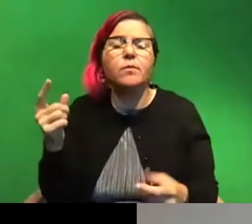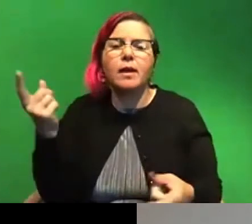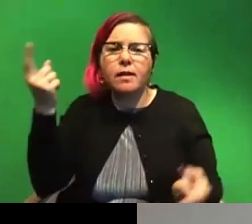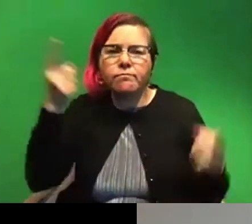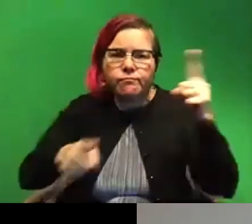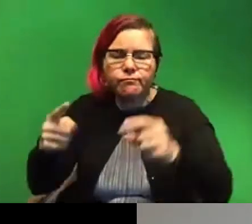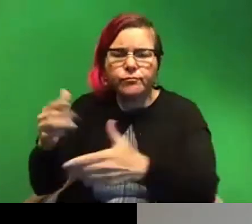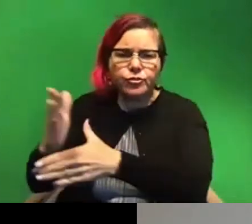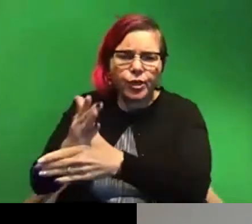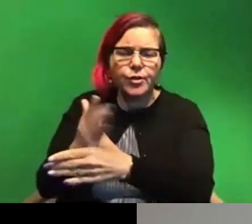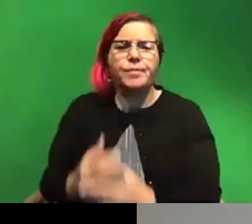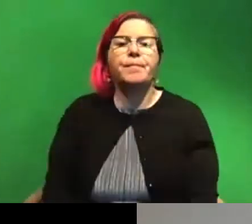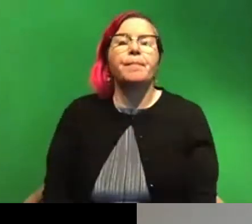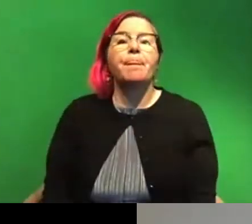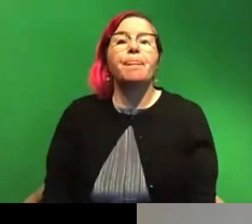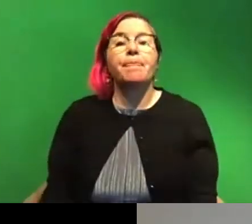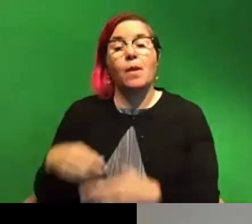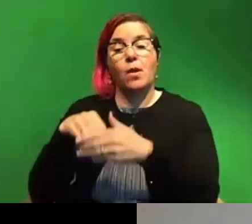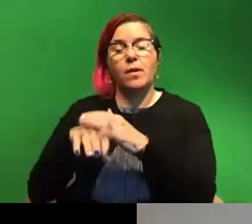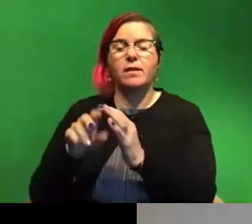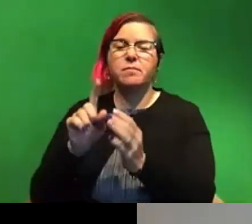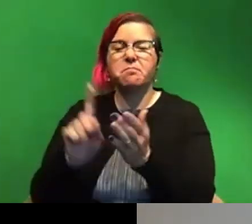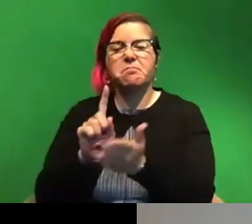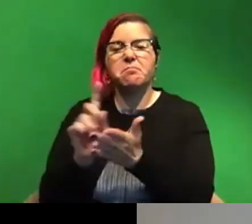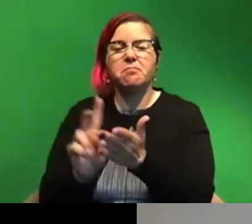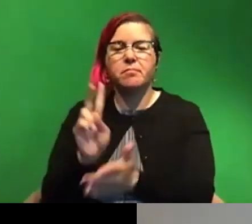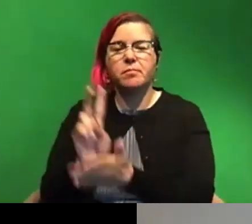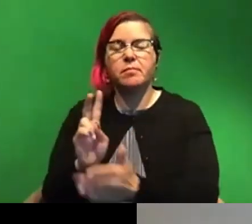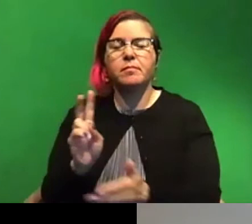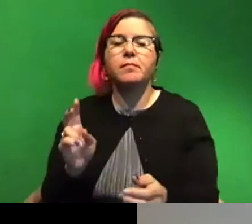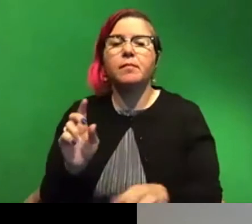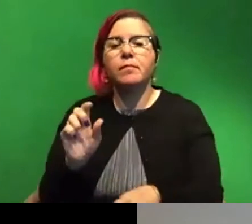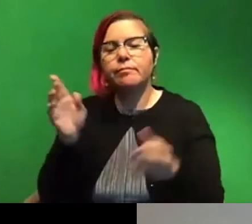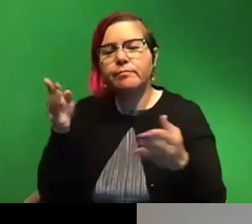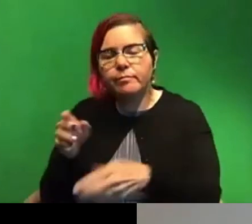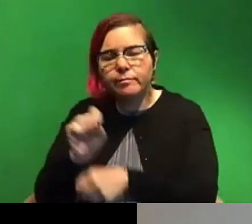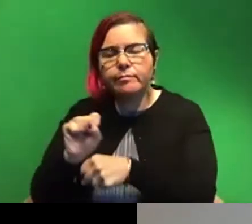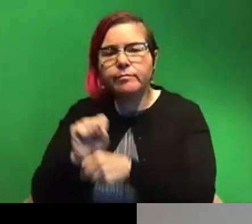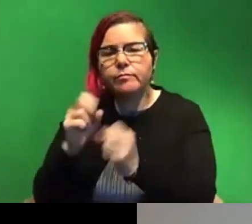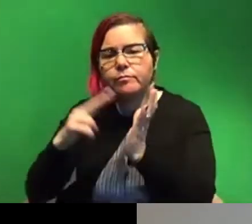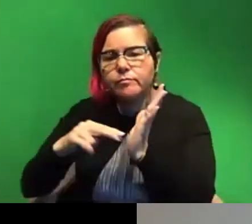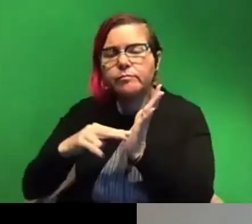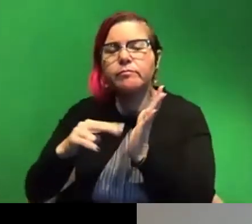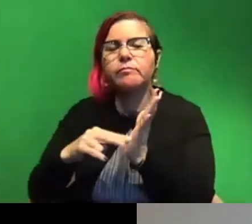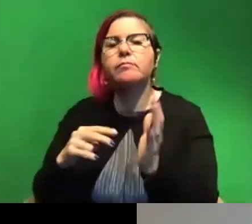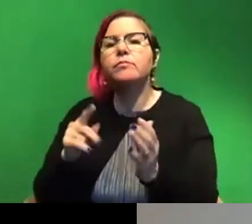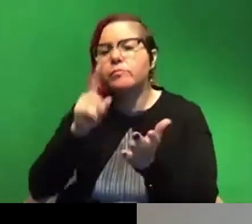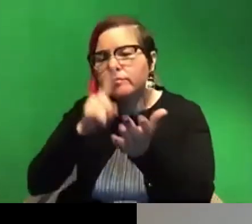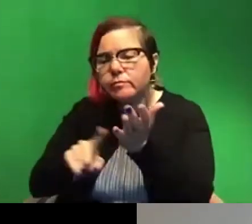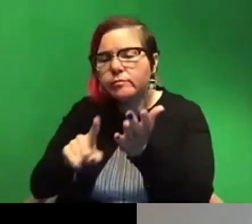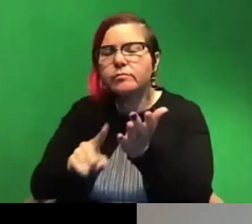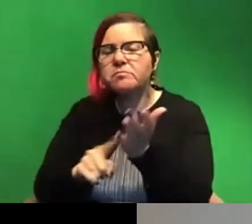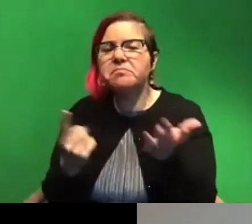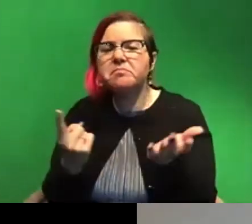share. So I go in for the first couple of hours of my day. I'll work on some maybe readings that I need to do or research that I need to